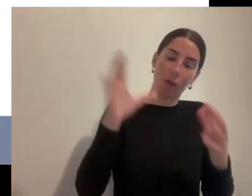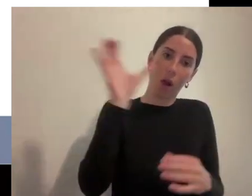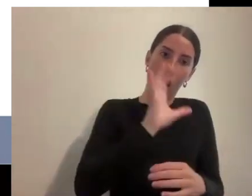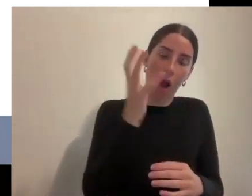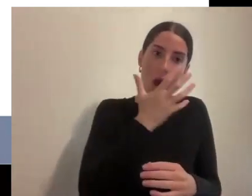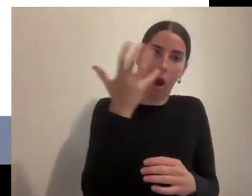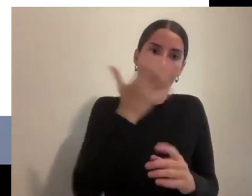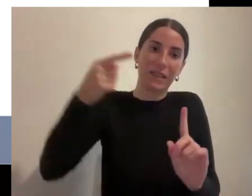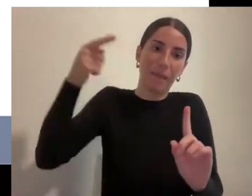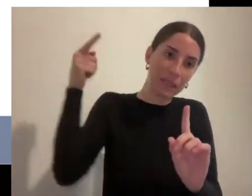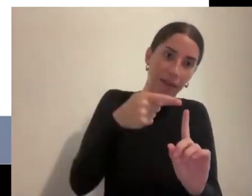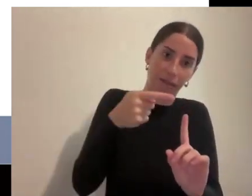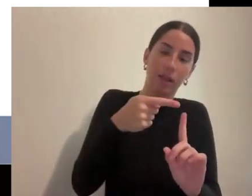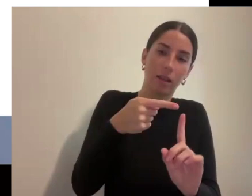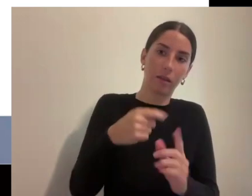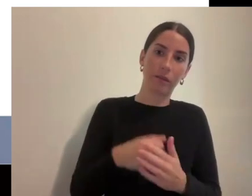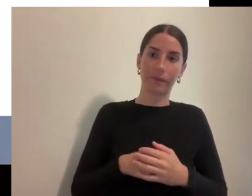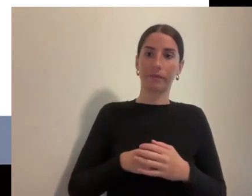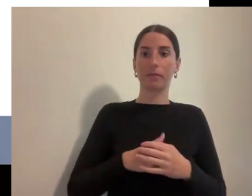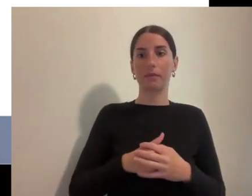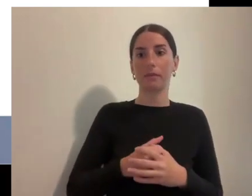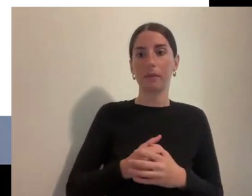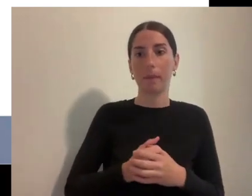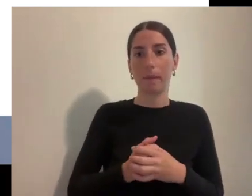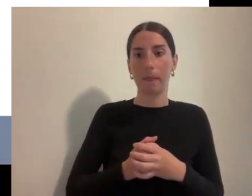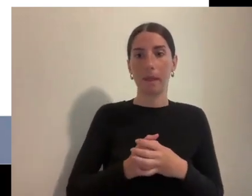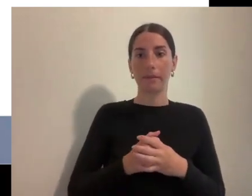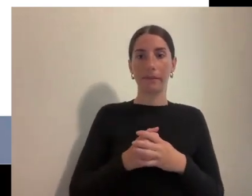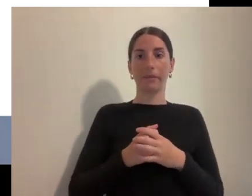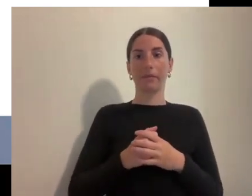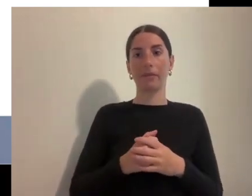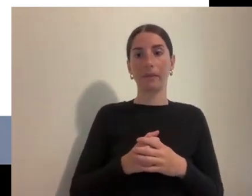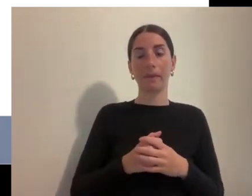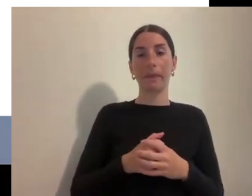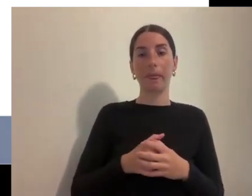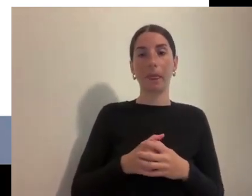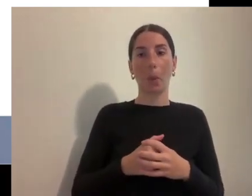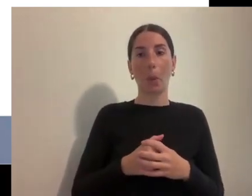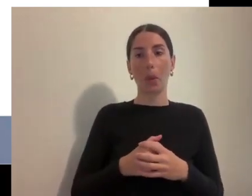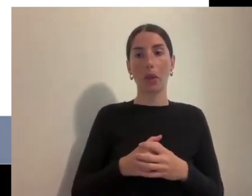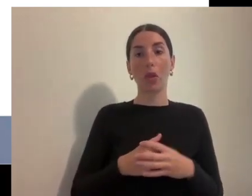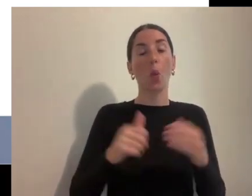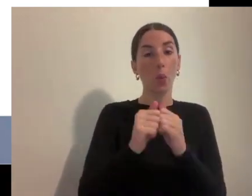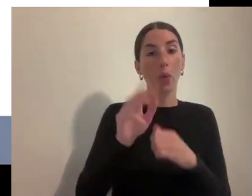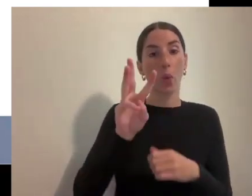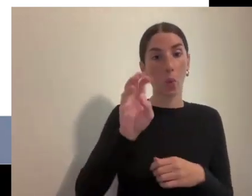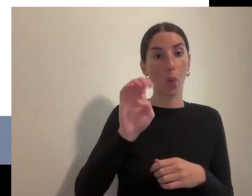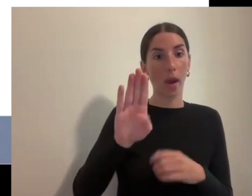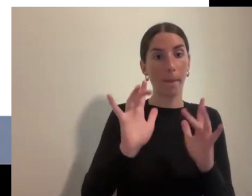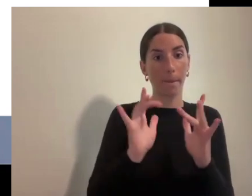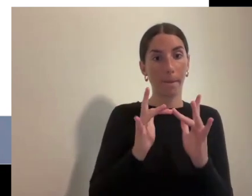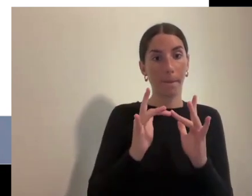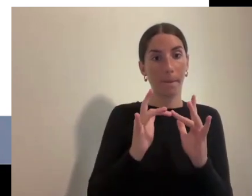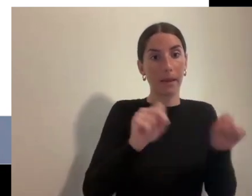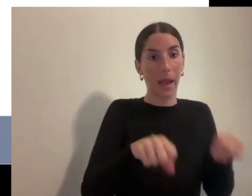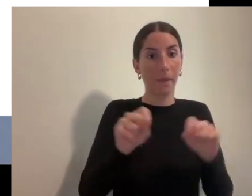agree? Well, the same thing happens with the web search capabilities in